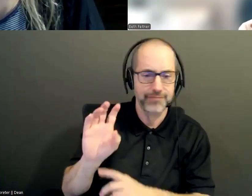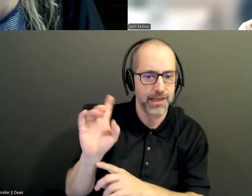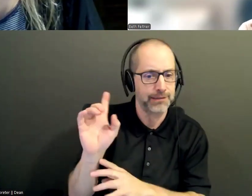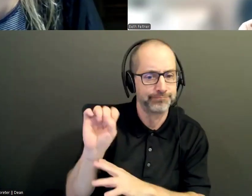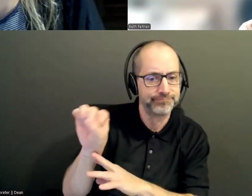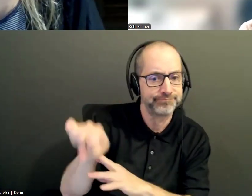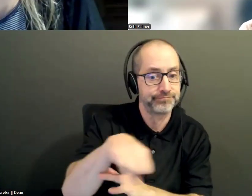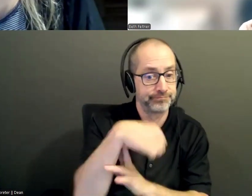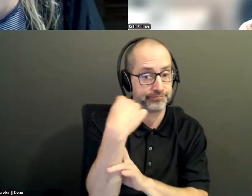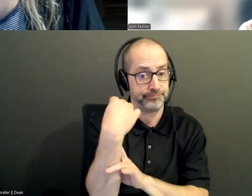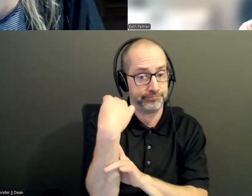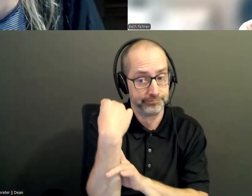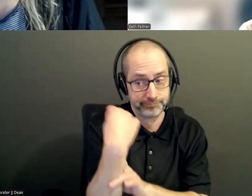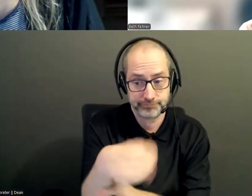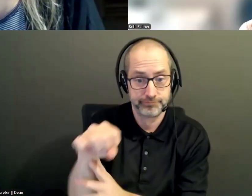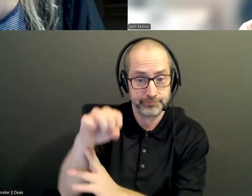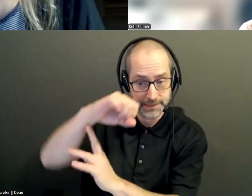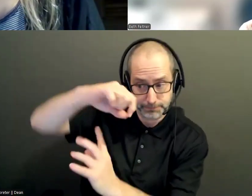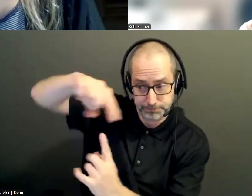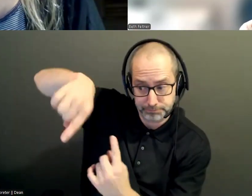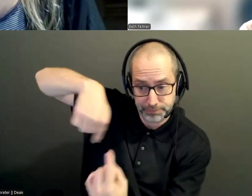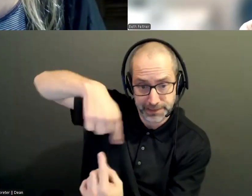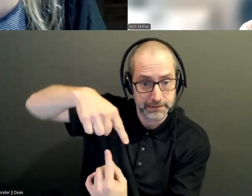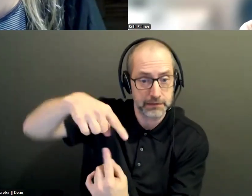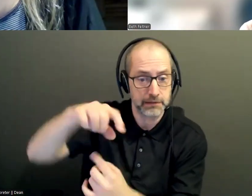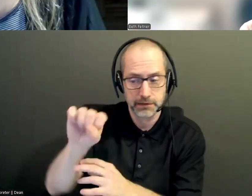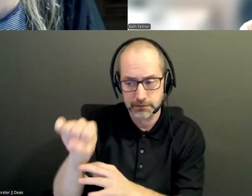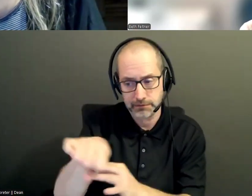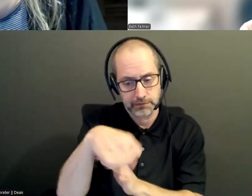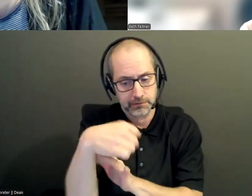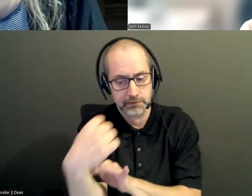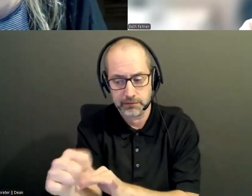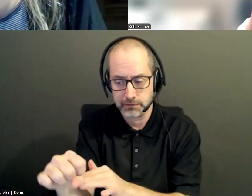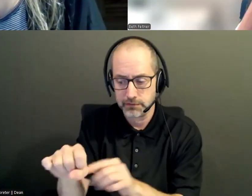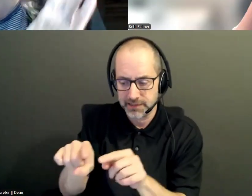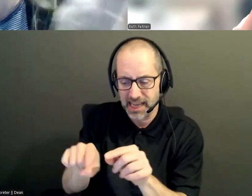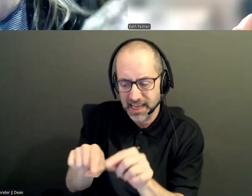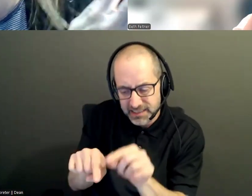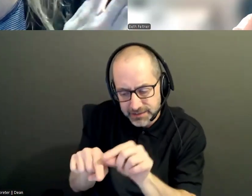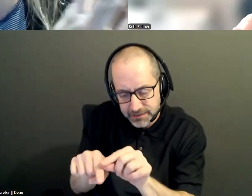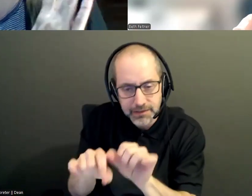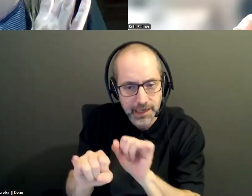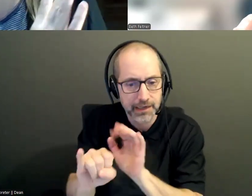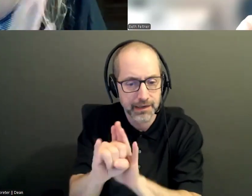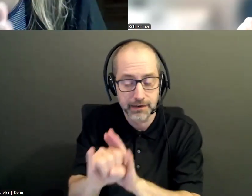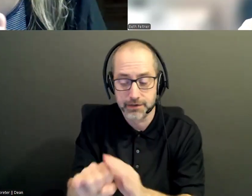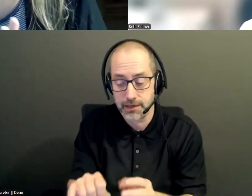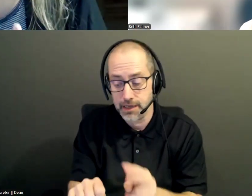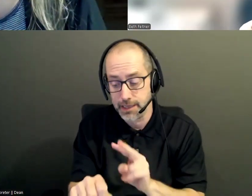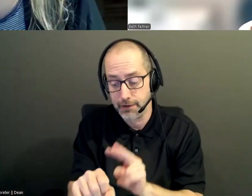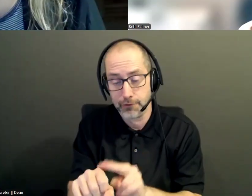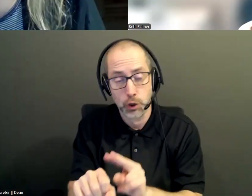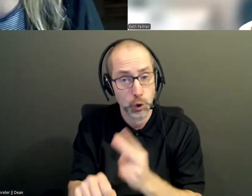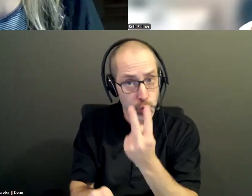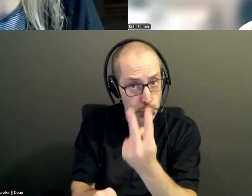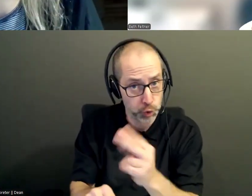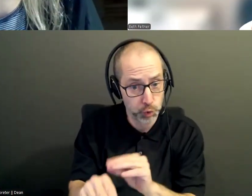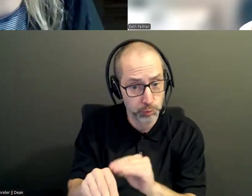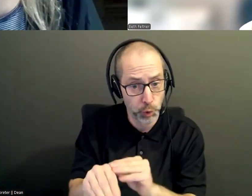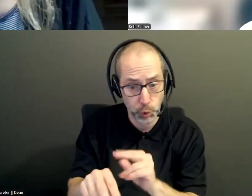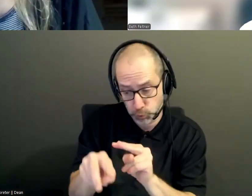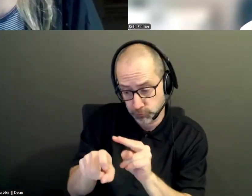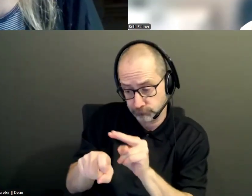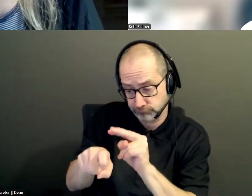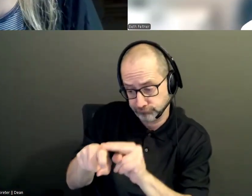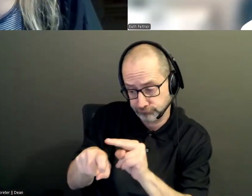the other 2 are actually looking more at acoustics. So how close are the people that I'm speaking to?